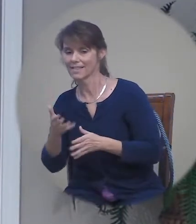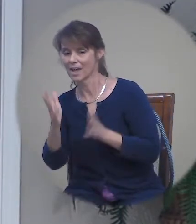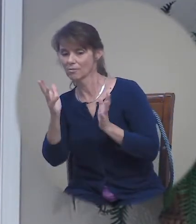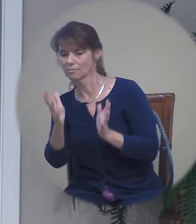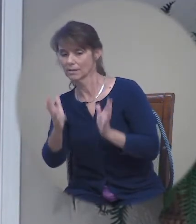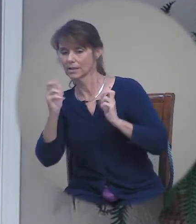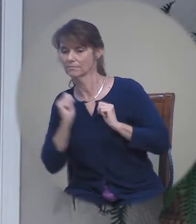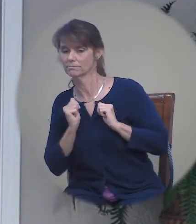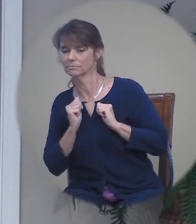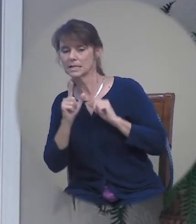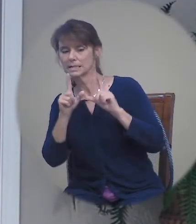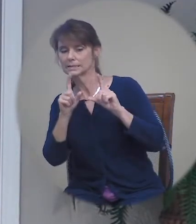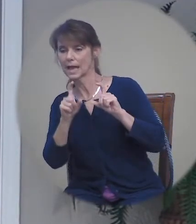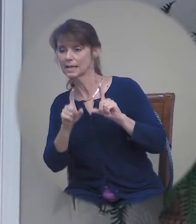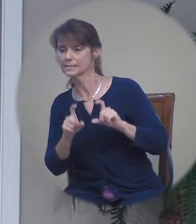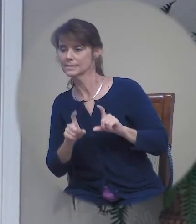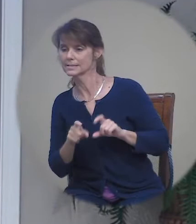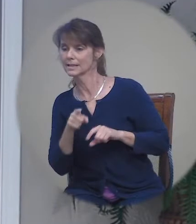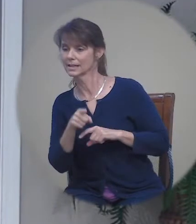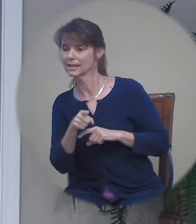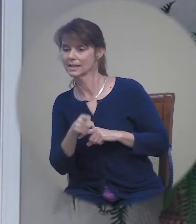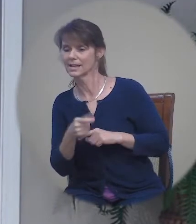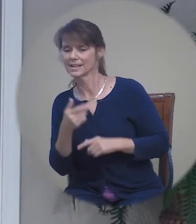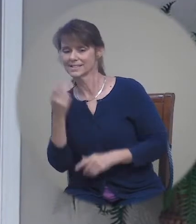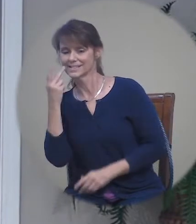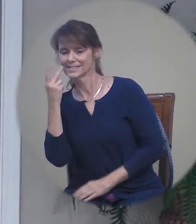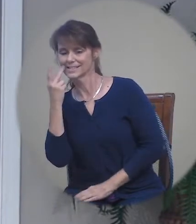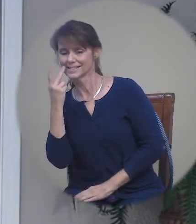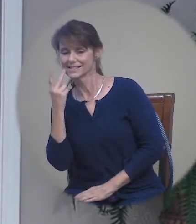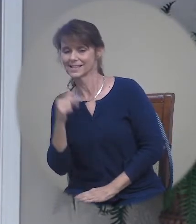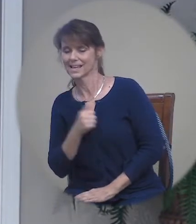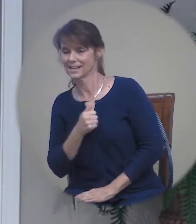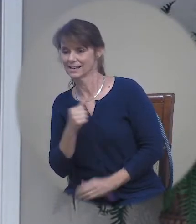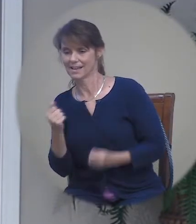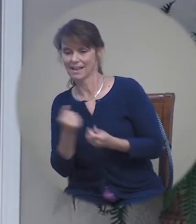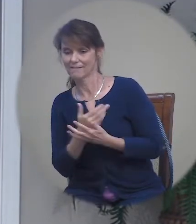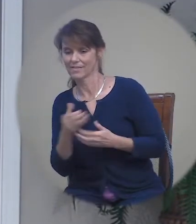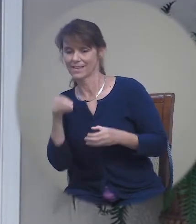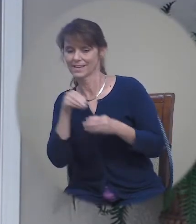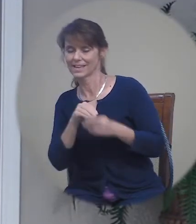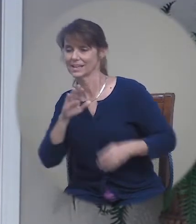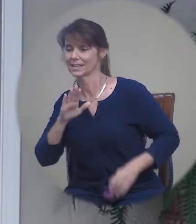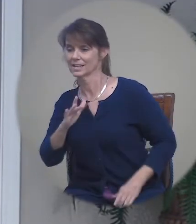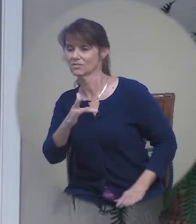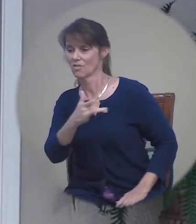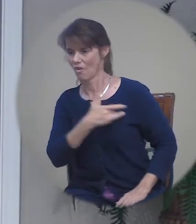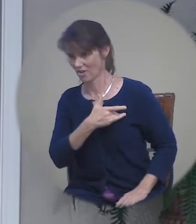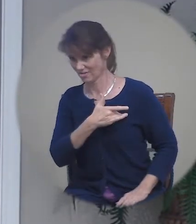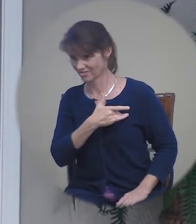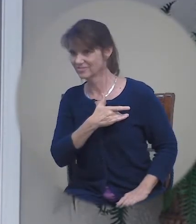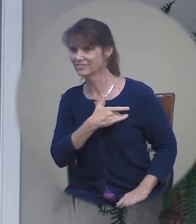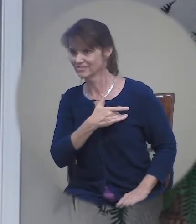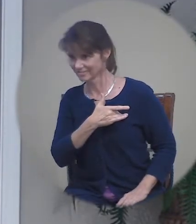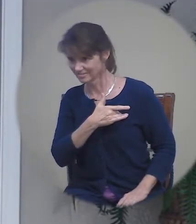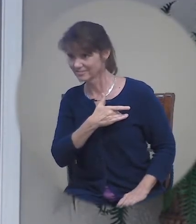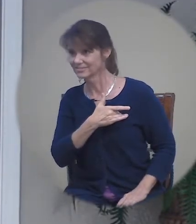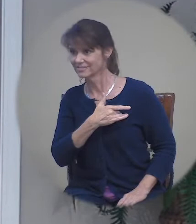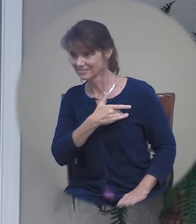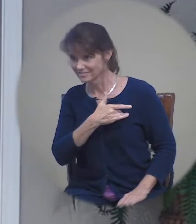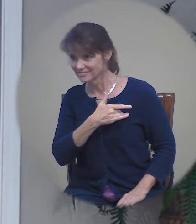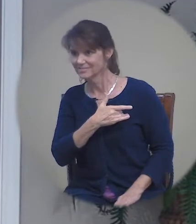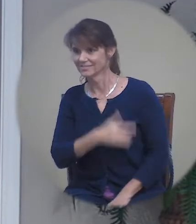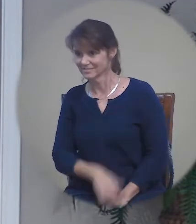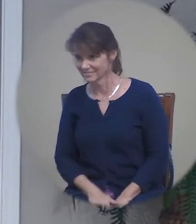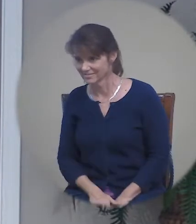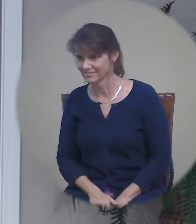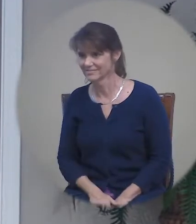him, that he might know that all that was in his heart. For Hezekiah, this